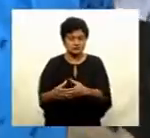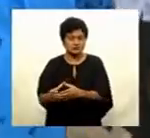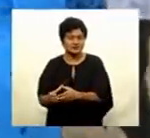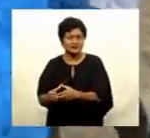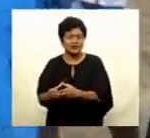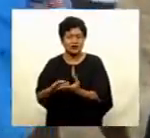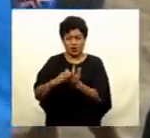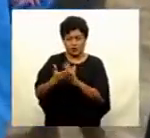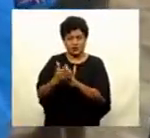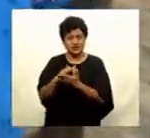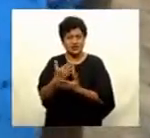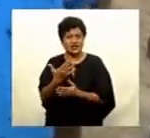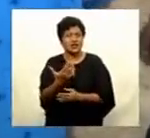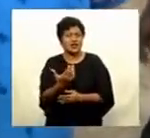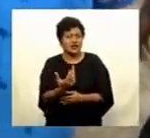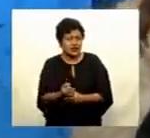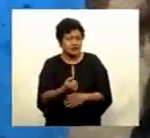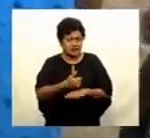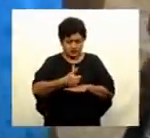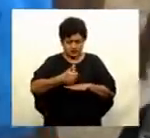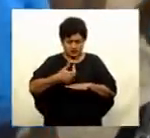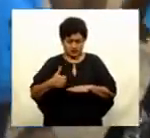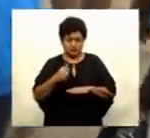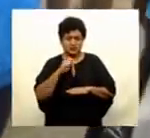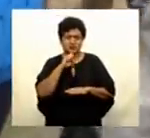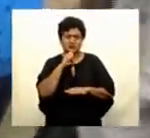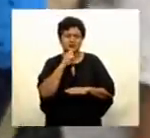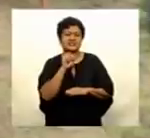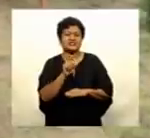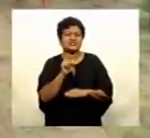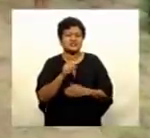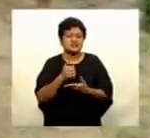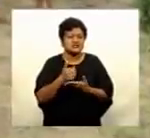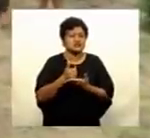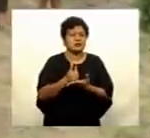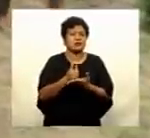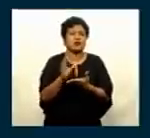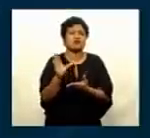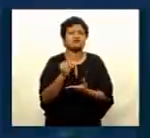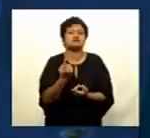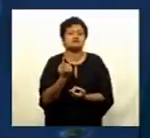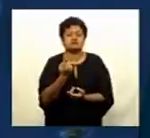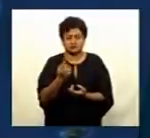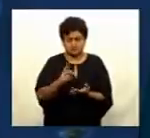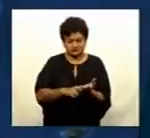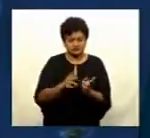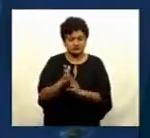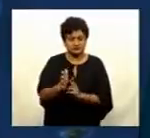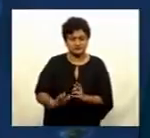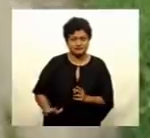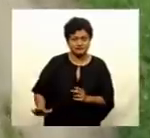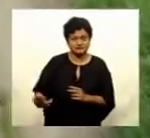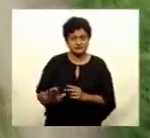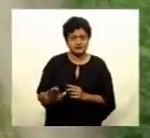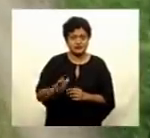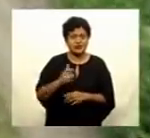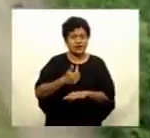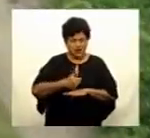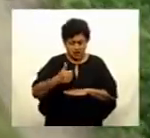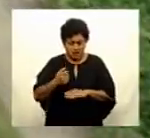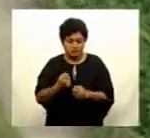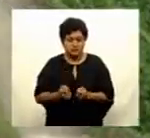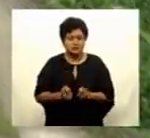Itoke communities, the government will need support from villages. The government is providing food in